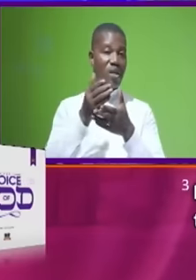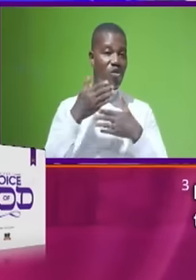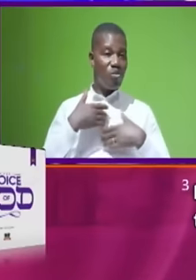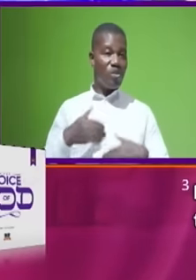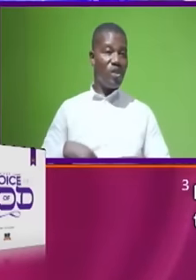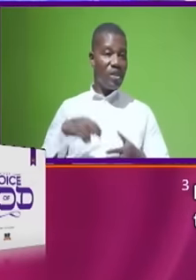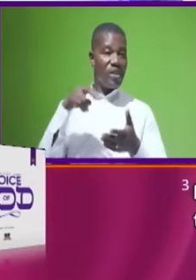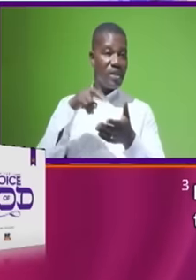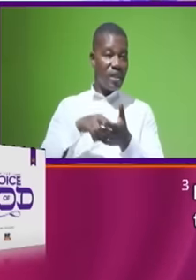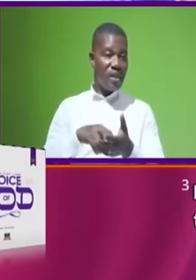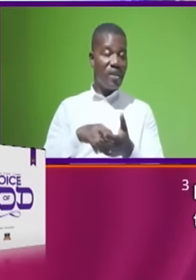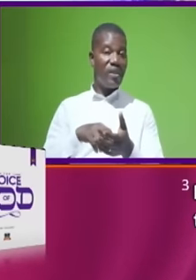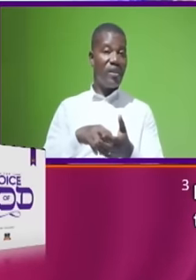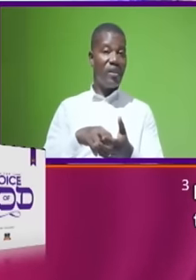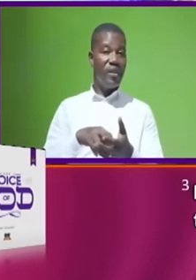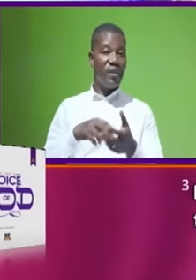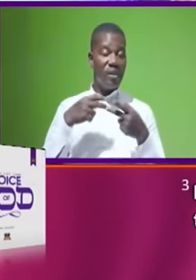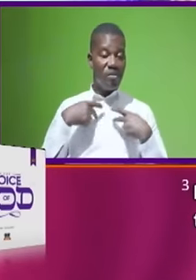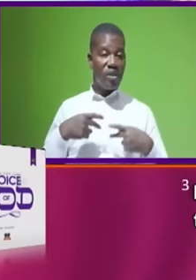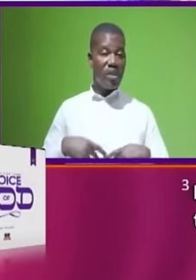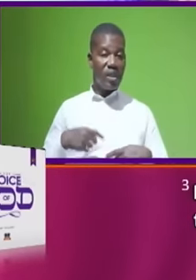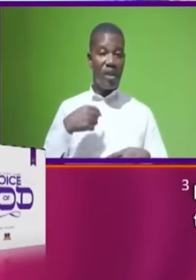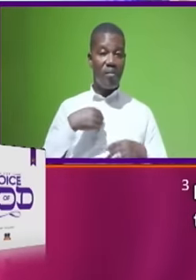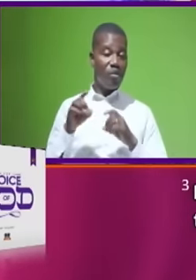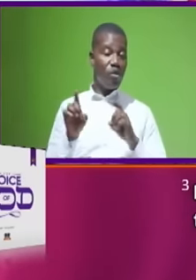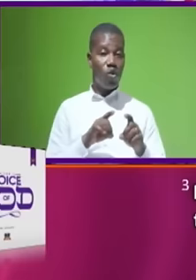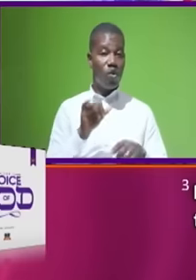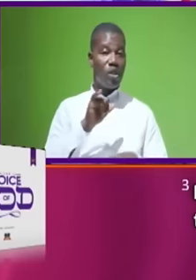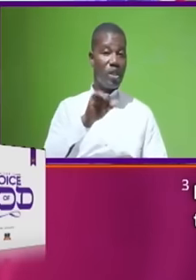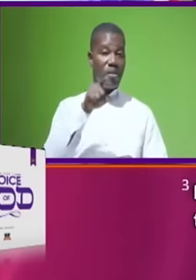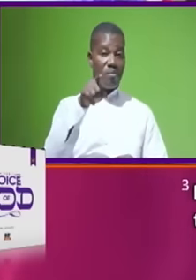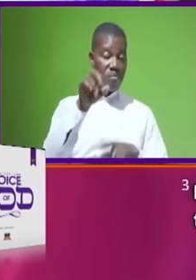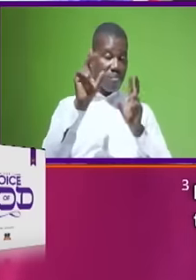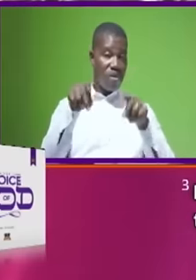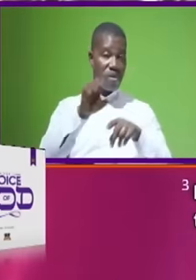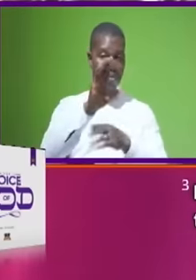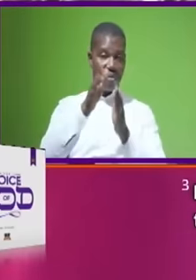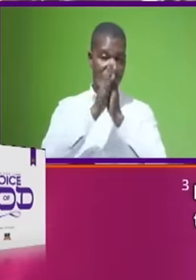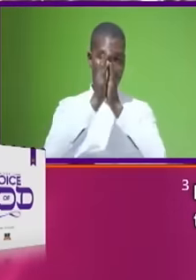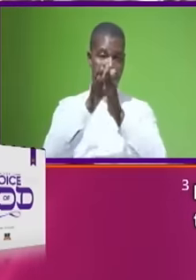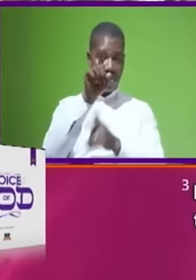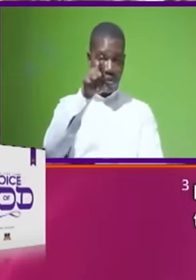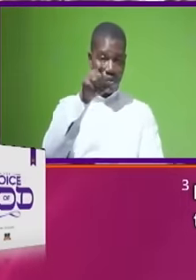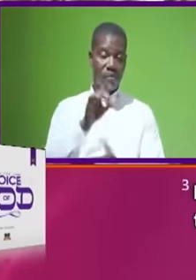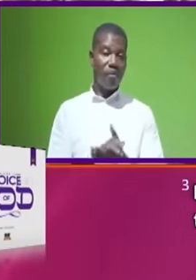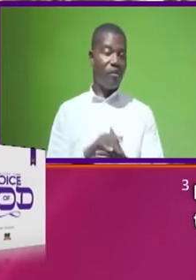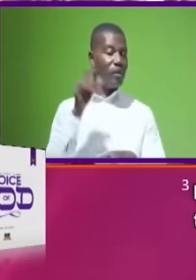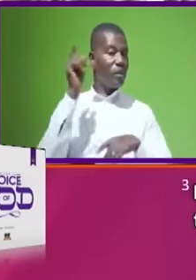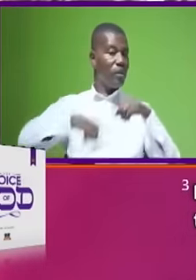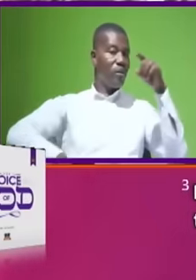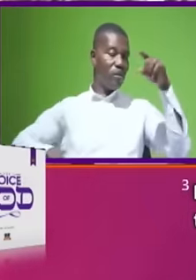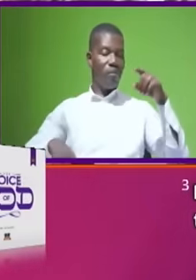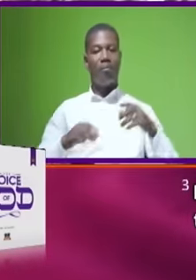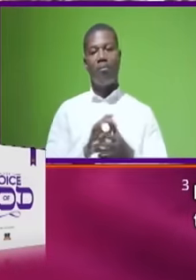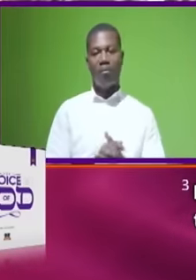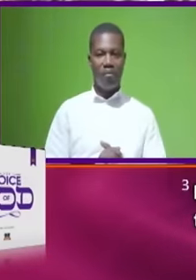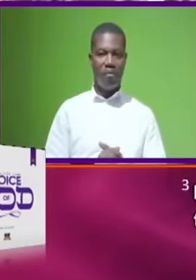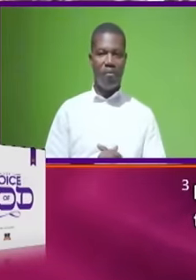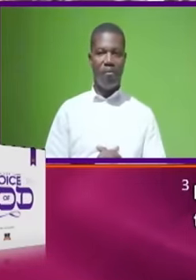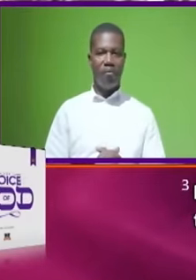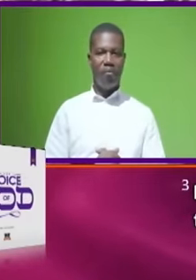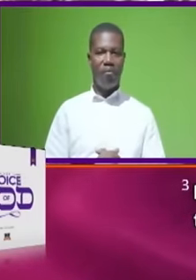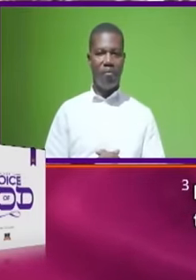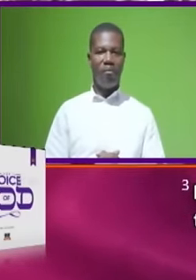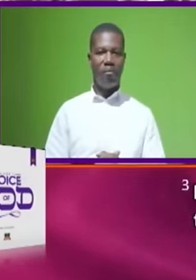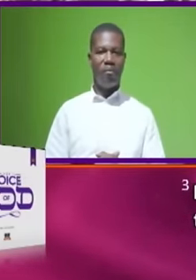hunamu ayedie miyo yi. So if I had it been that I am standing in the flesh to do all this, then you could also